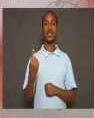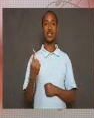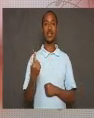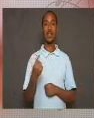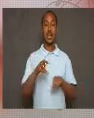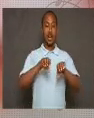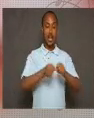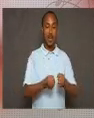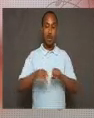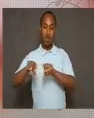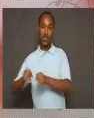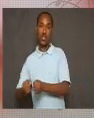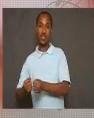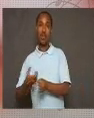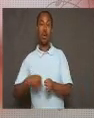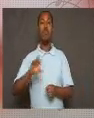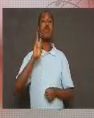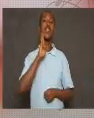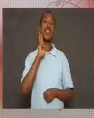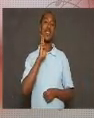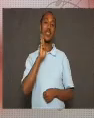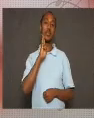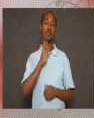the decomposition of water.